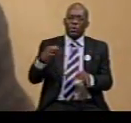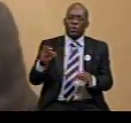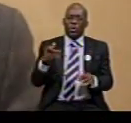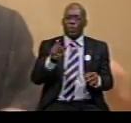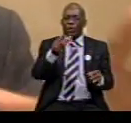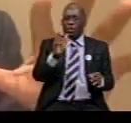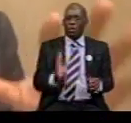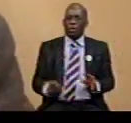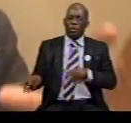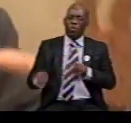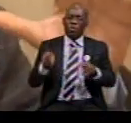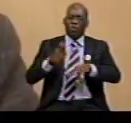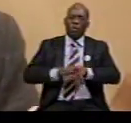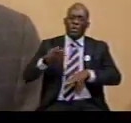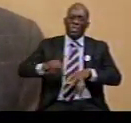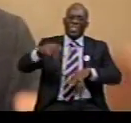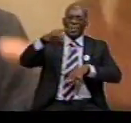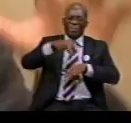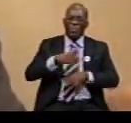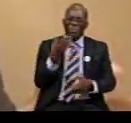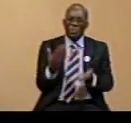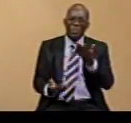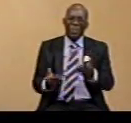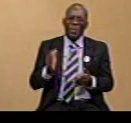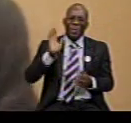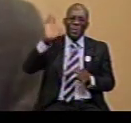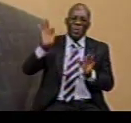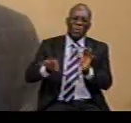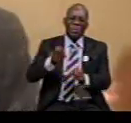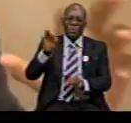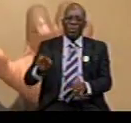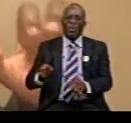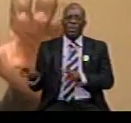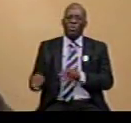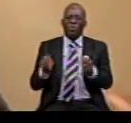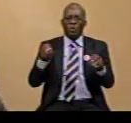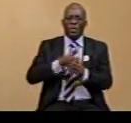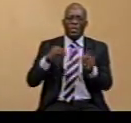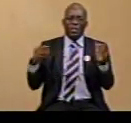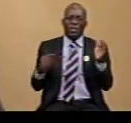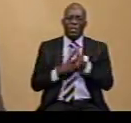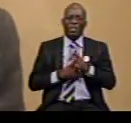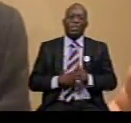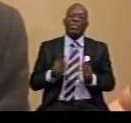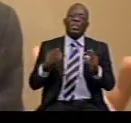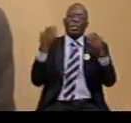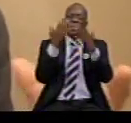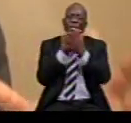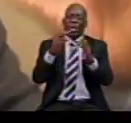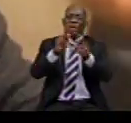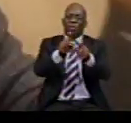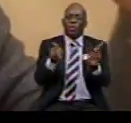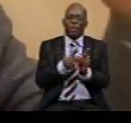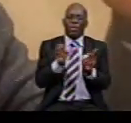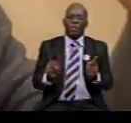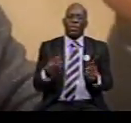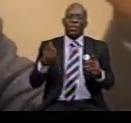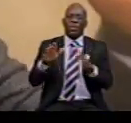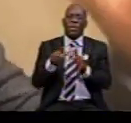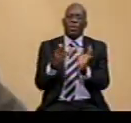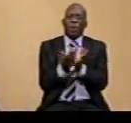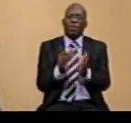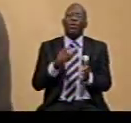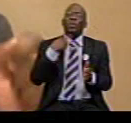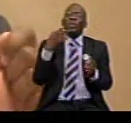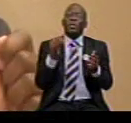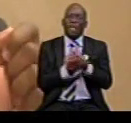earth, may your Spirit move in these dark places. May the gospel penetrate. The Bible says if Jesus be lifted